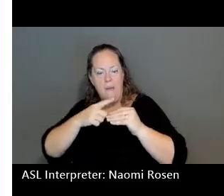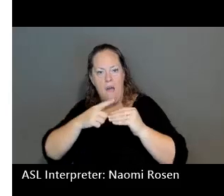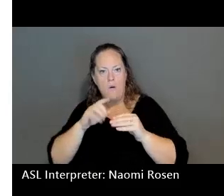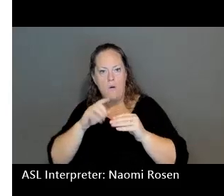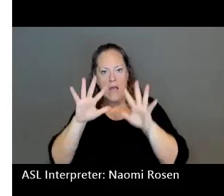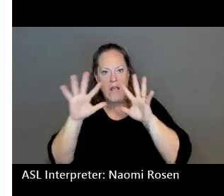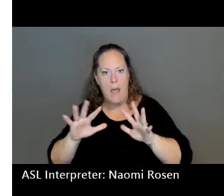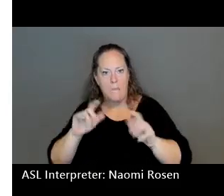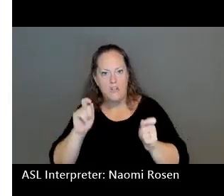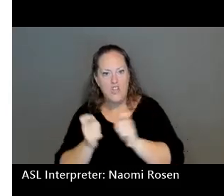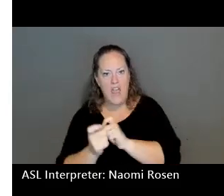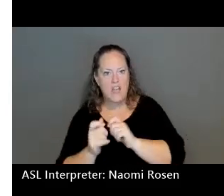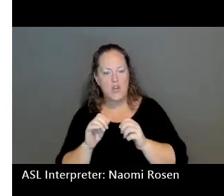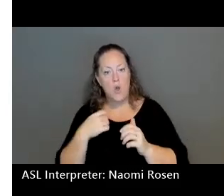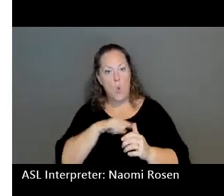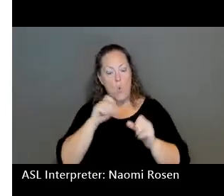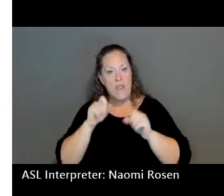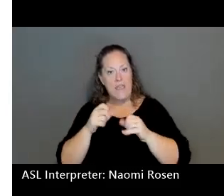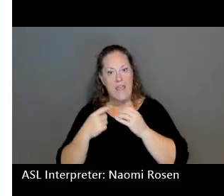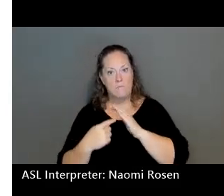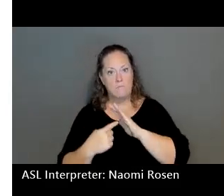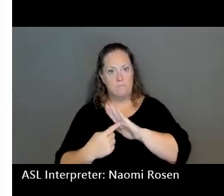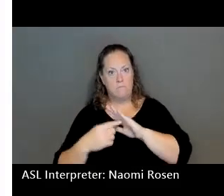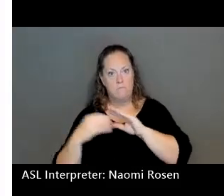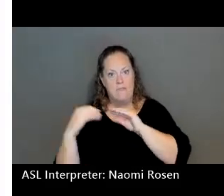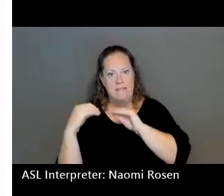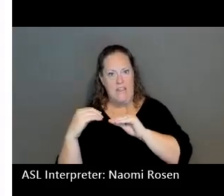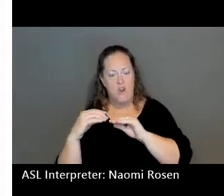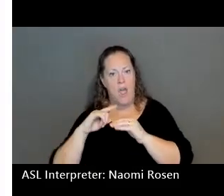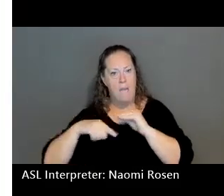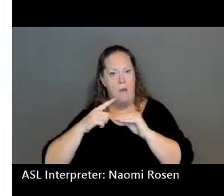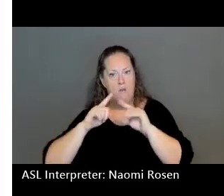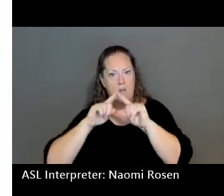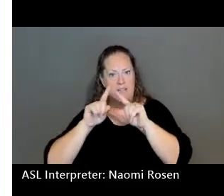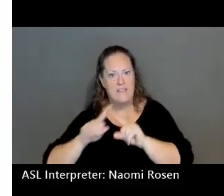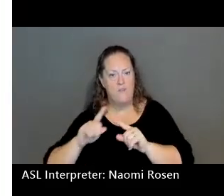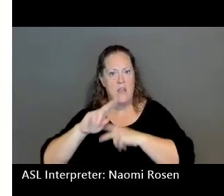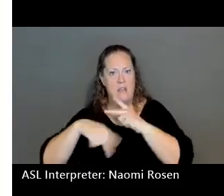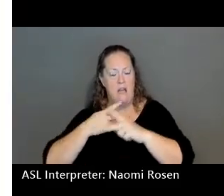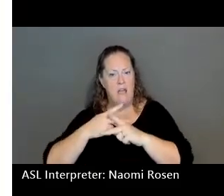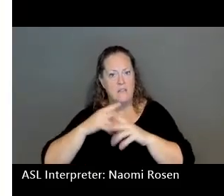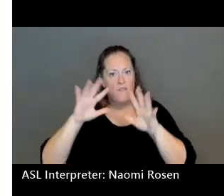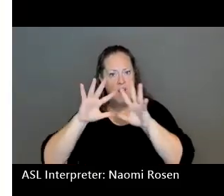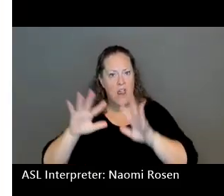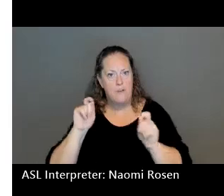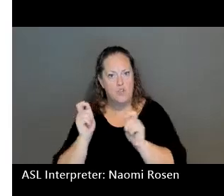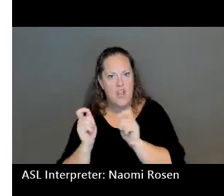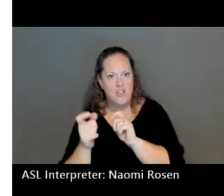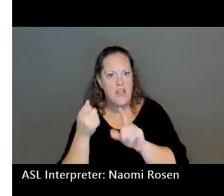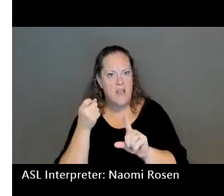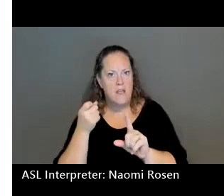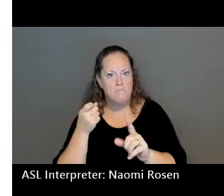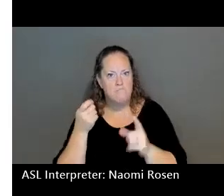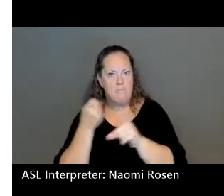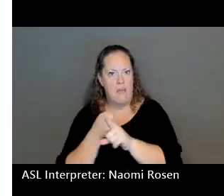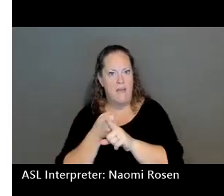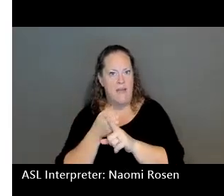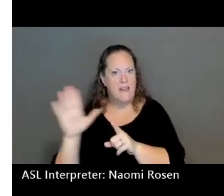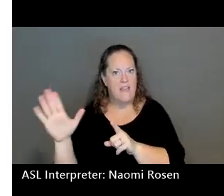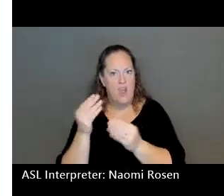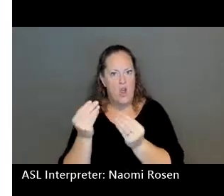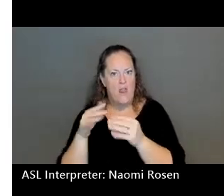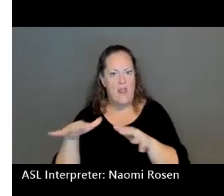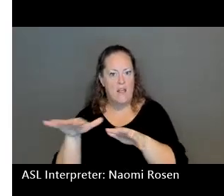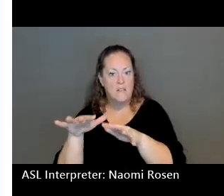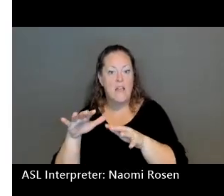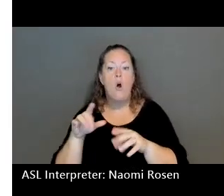change manifests in their projects, in their land, and what type of actions can they do. So